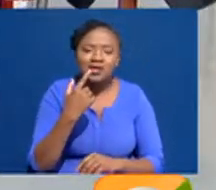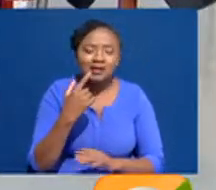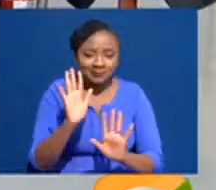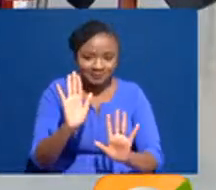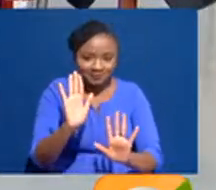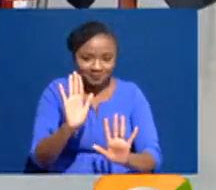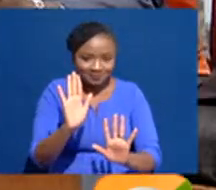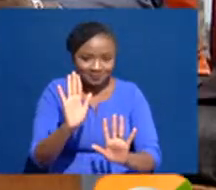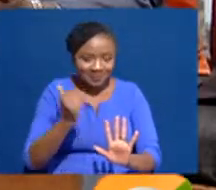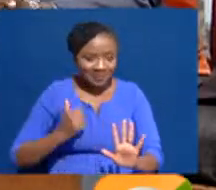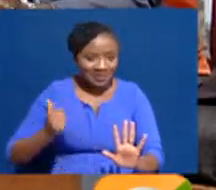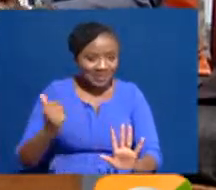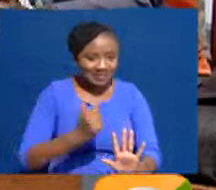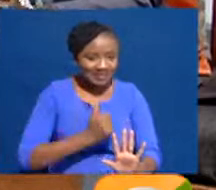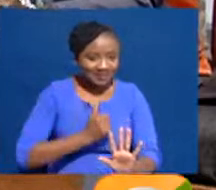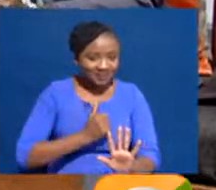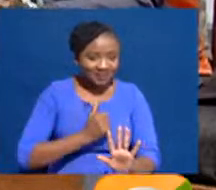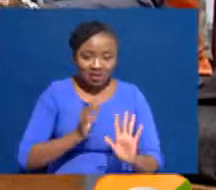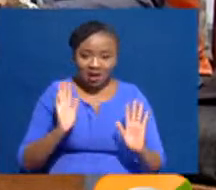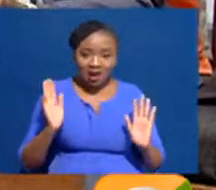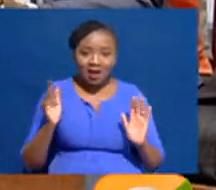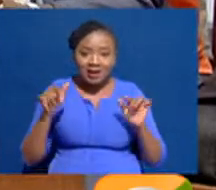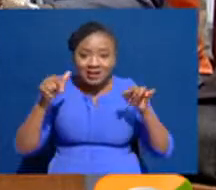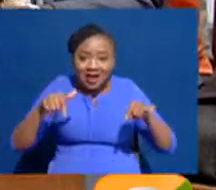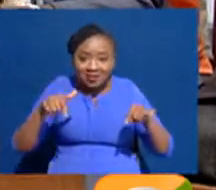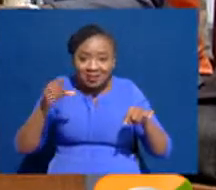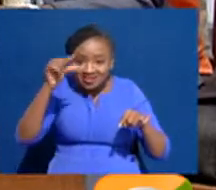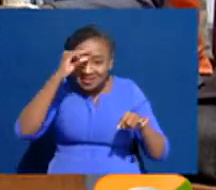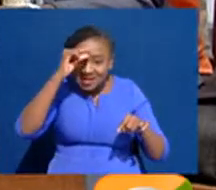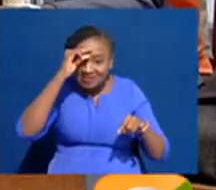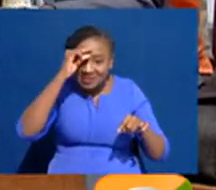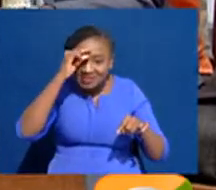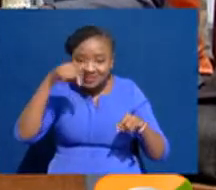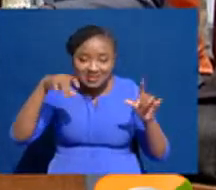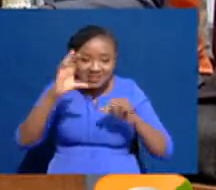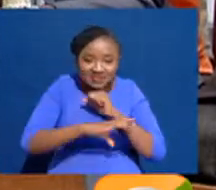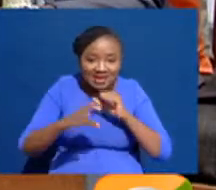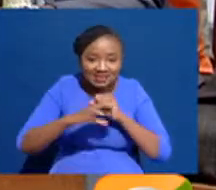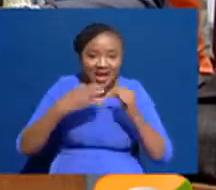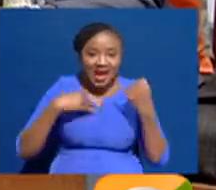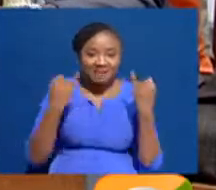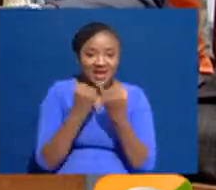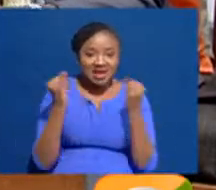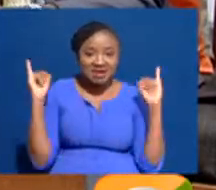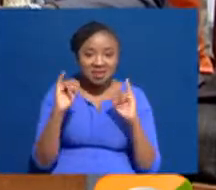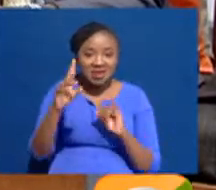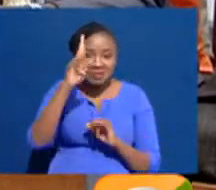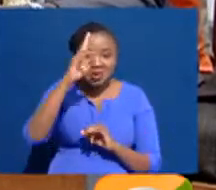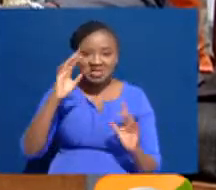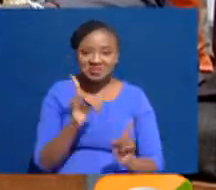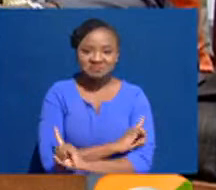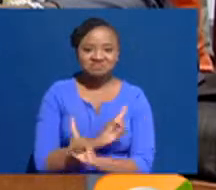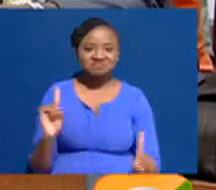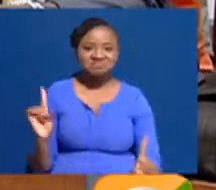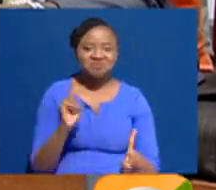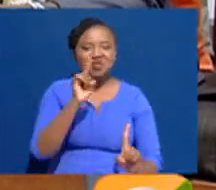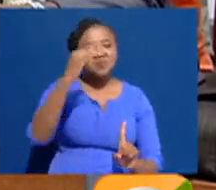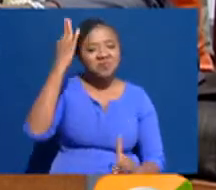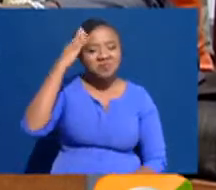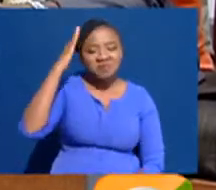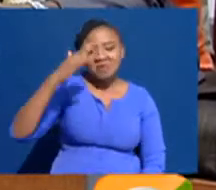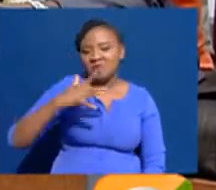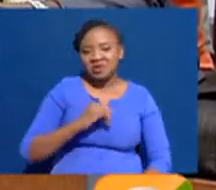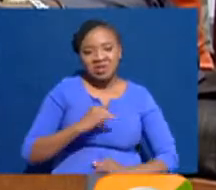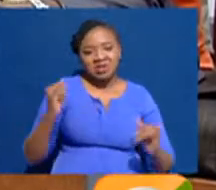Jeff, listen, there's no longer an independent police in this country, okay? Because if you know, most of our bodyguards were recalled. That is